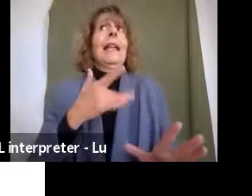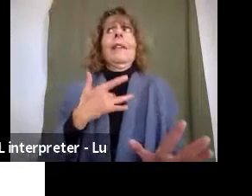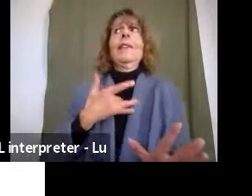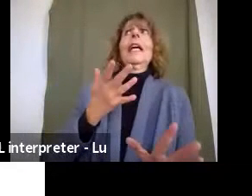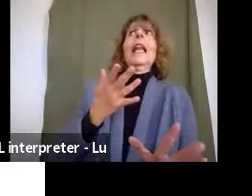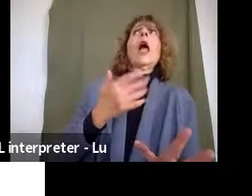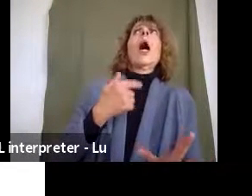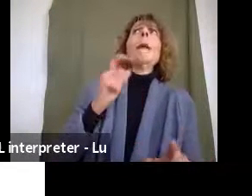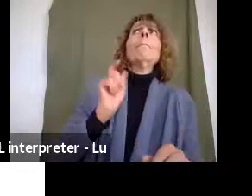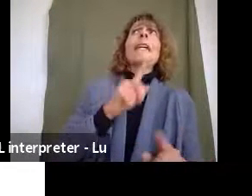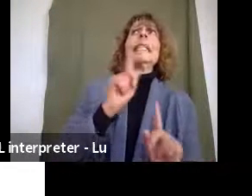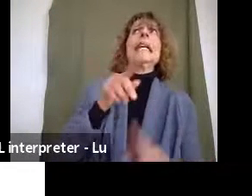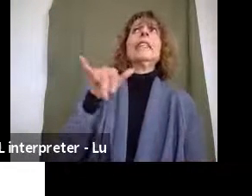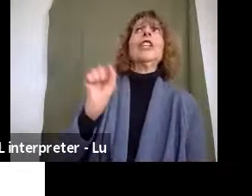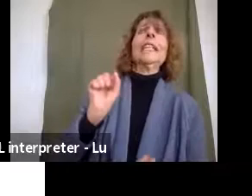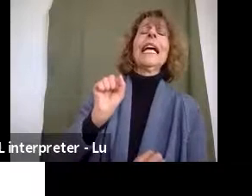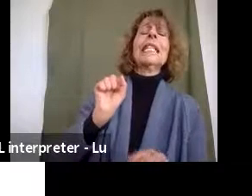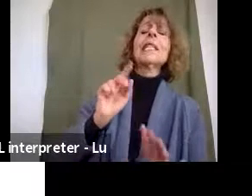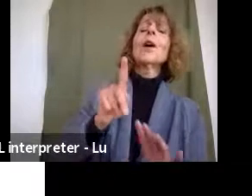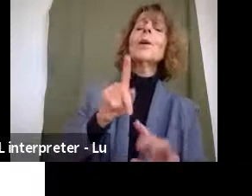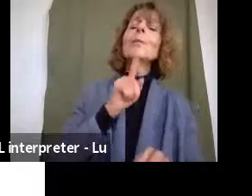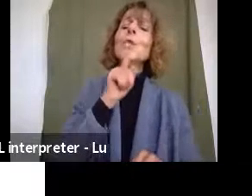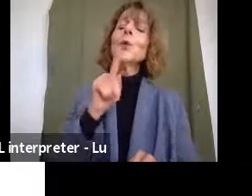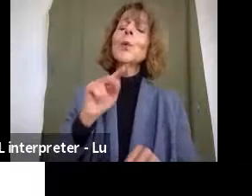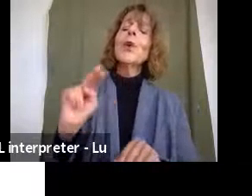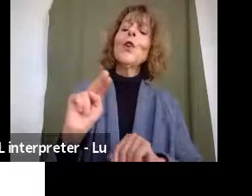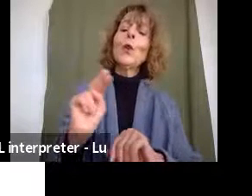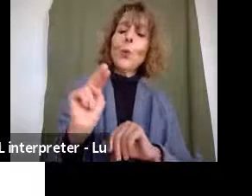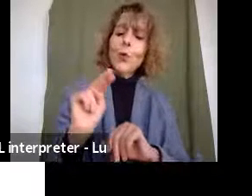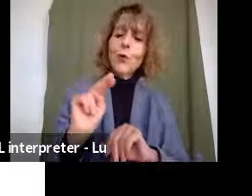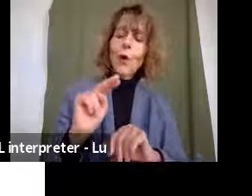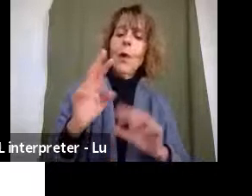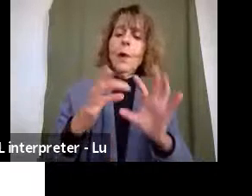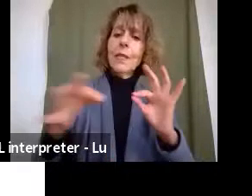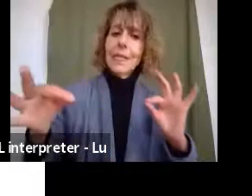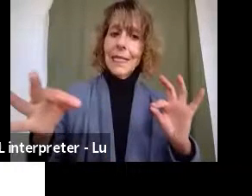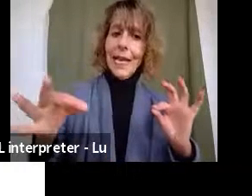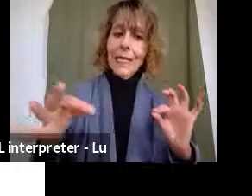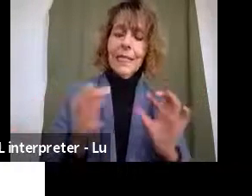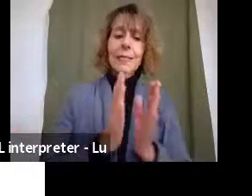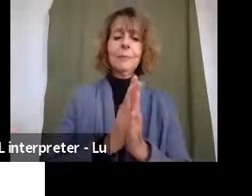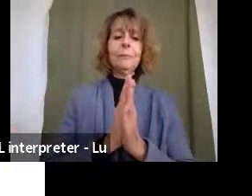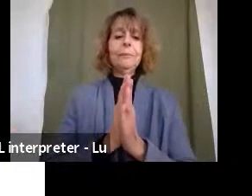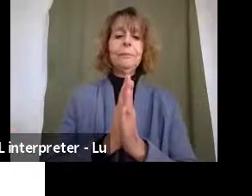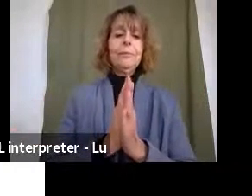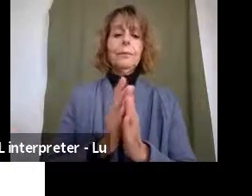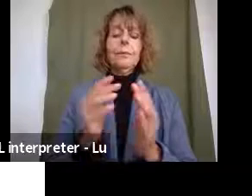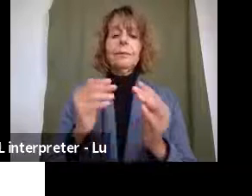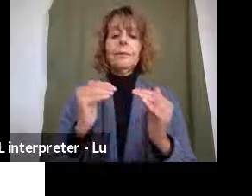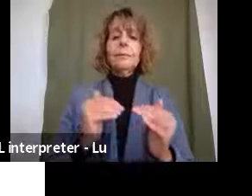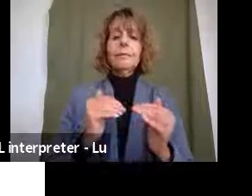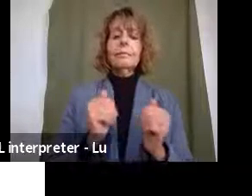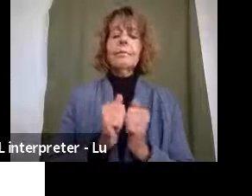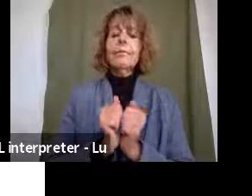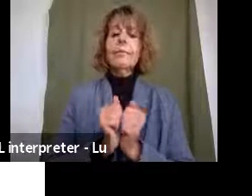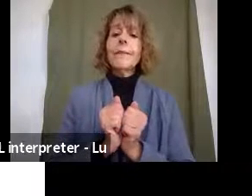neutral. Also, paraphrase back what you think the person is trying to say